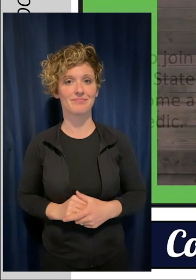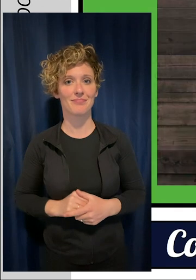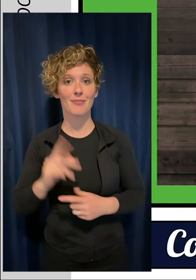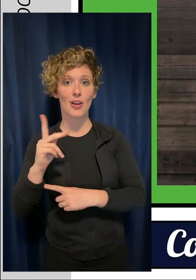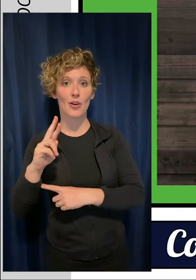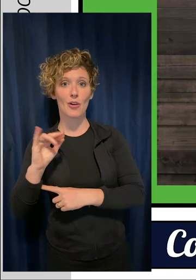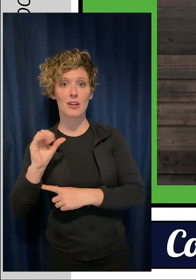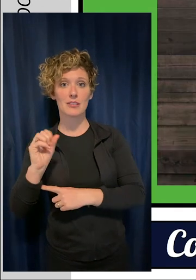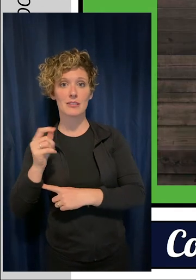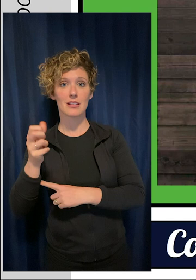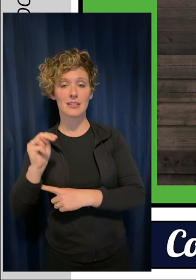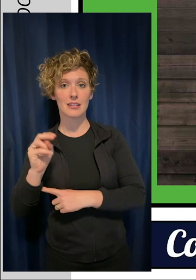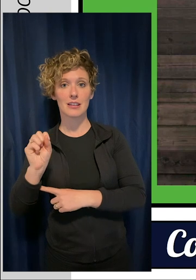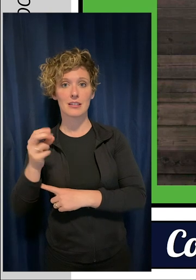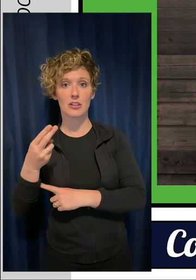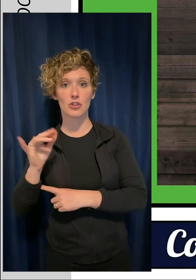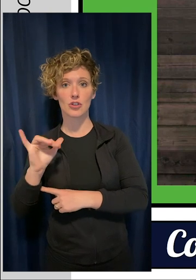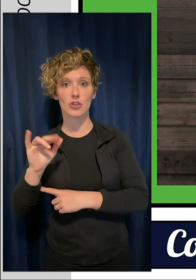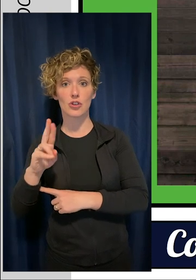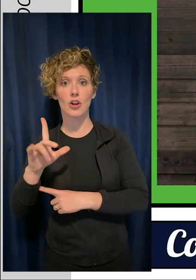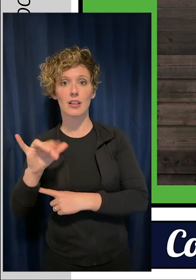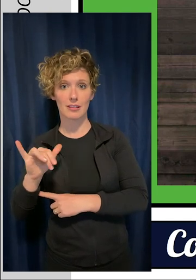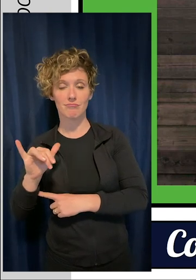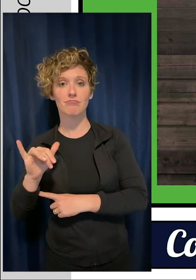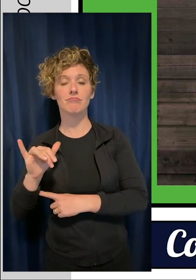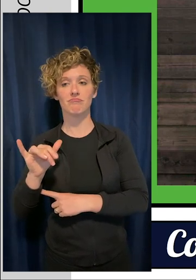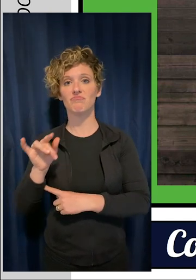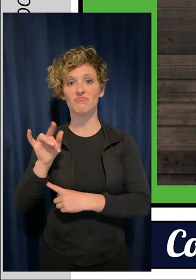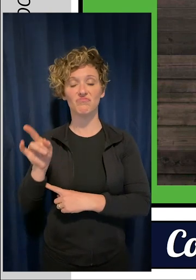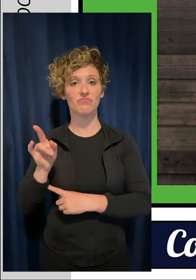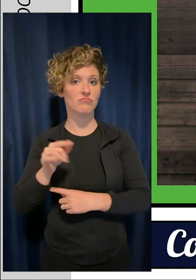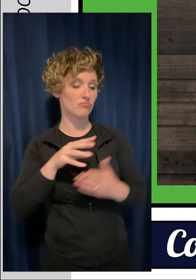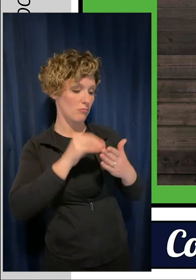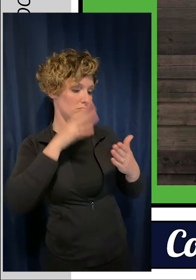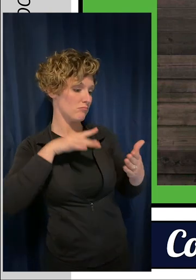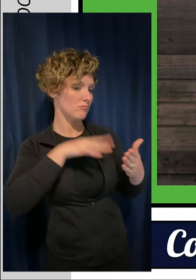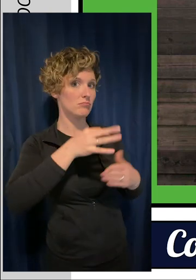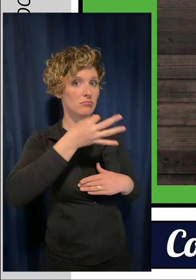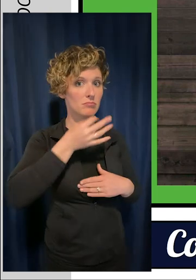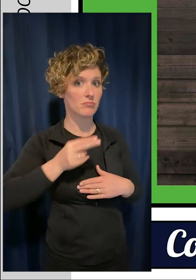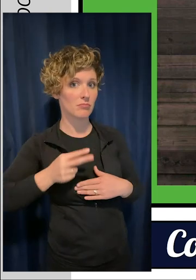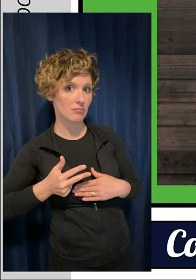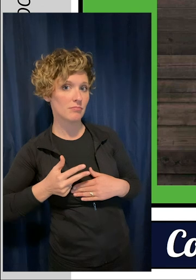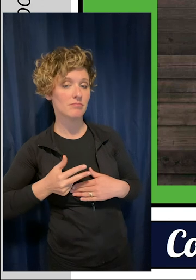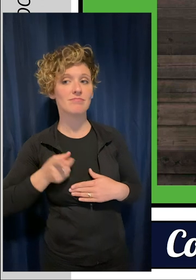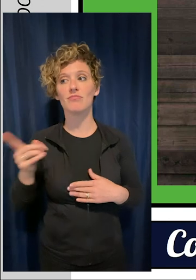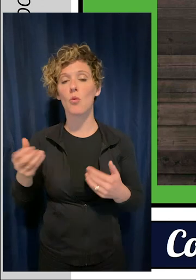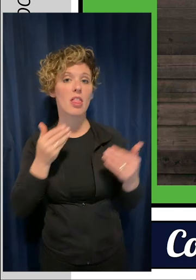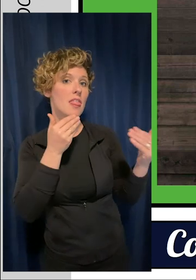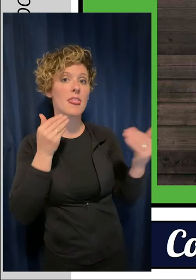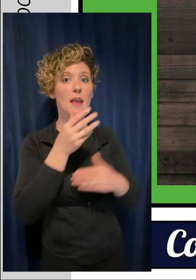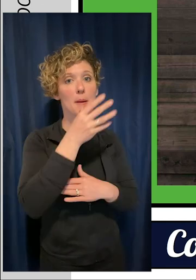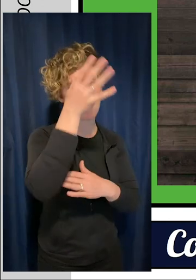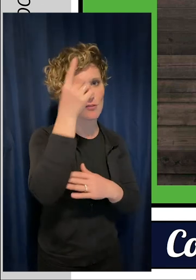Kristen Shirley, salutatorian. She would like to thank her parents and her teachers for shaping her into the person she is today. She is